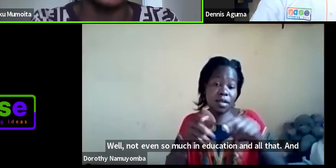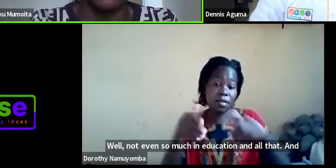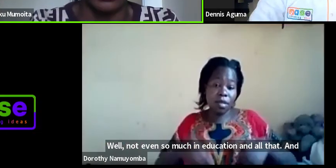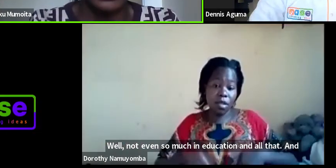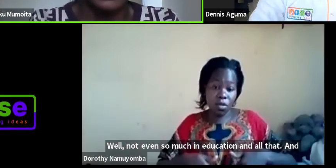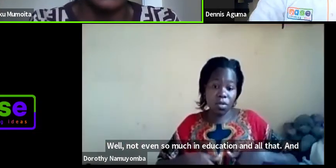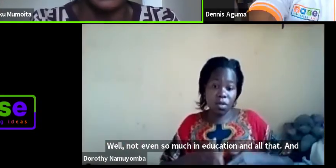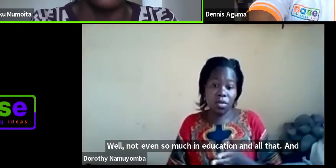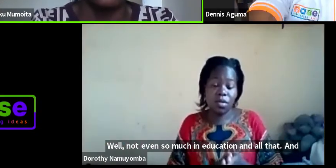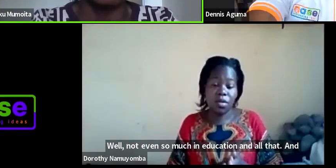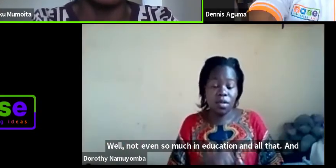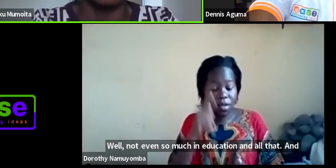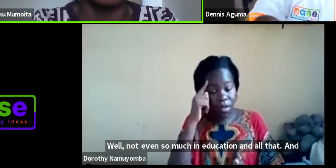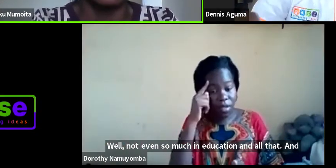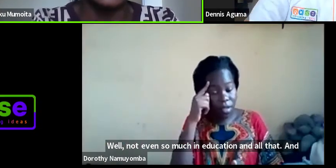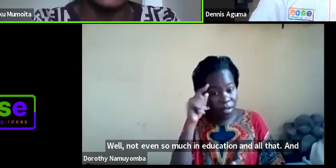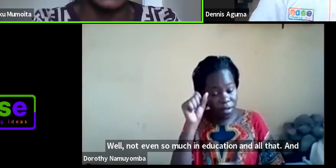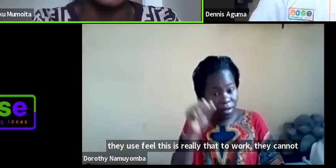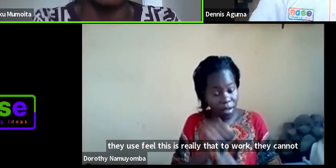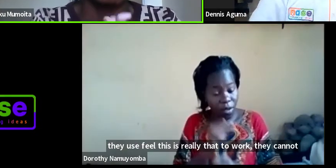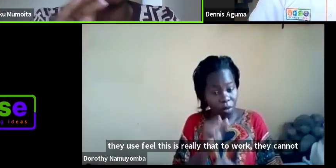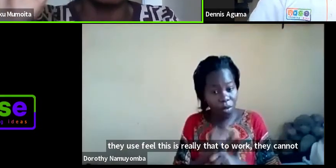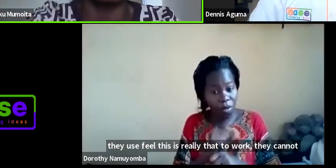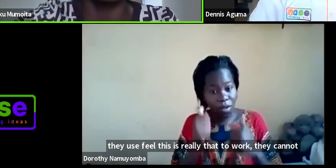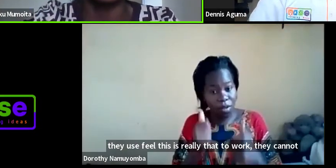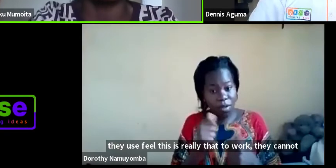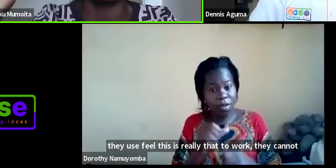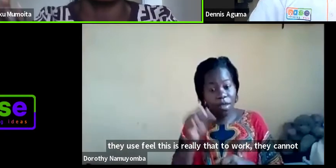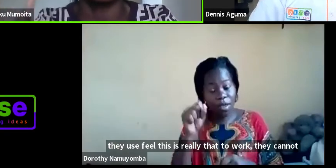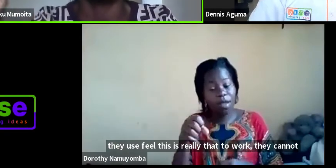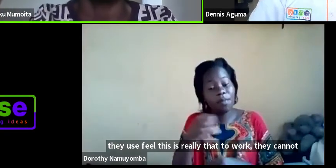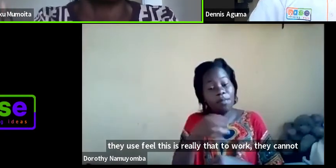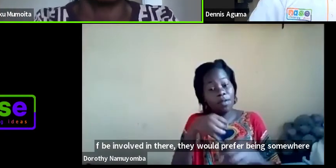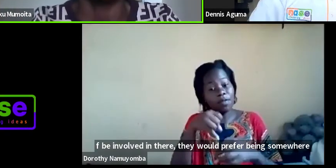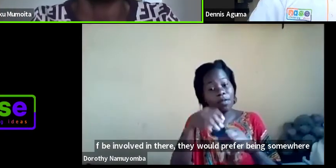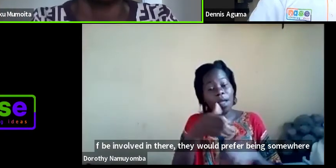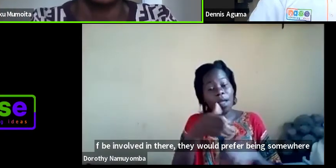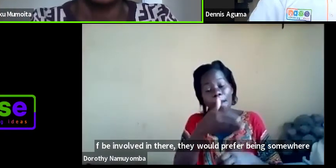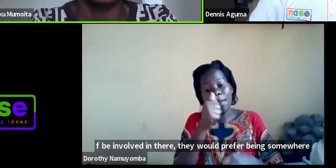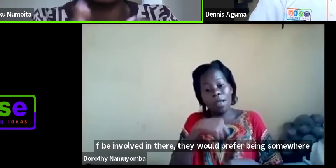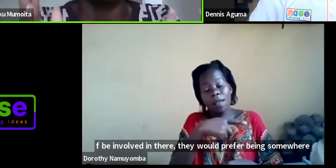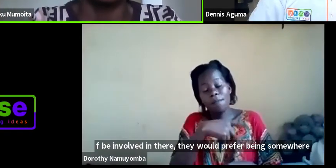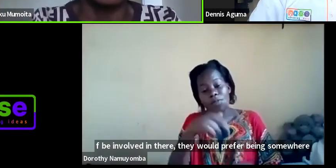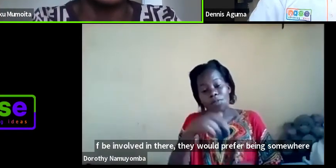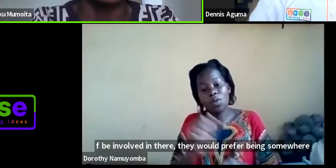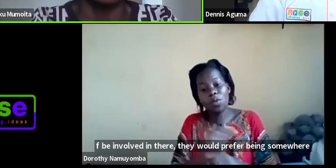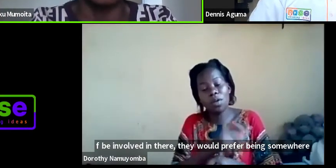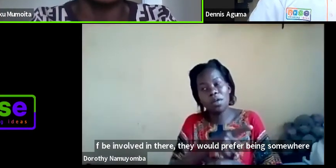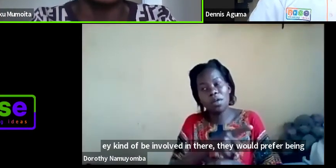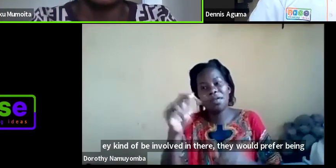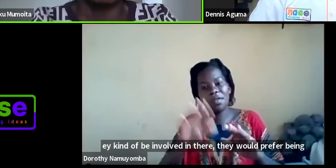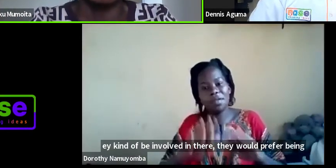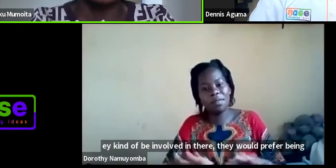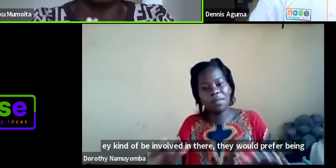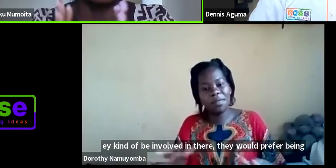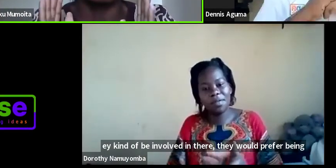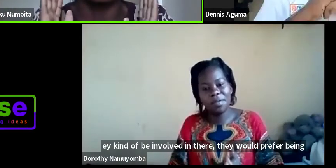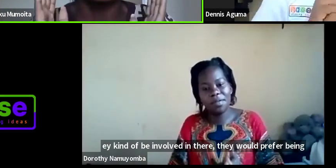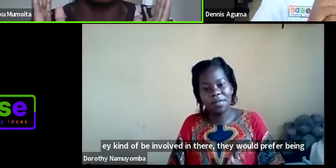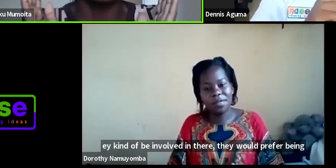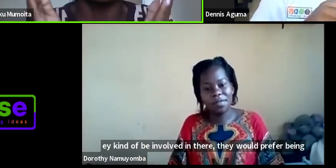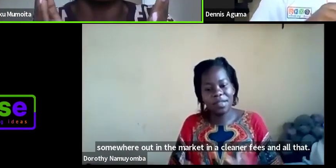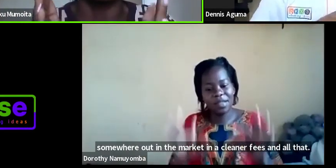really dirty work, they cannot be involved in there. They would prefer being somewhere out in the market, in a clean office and all that. But what